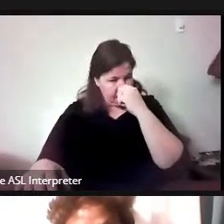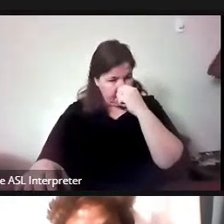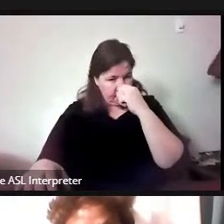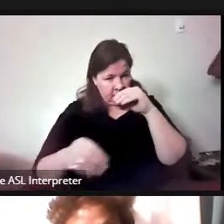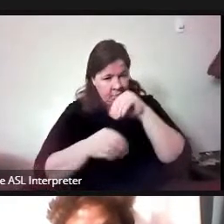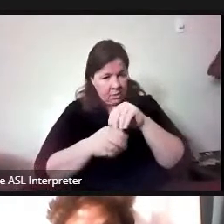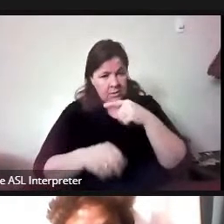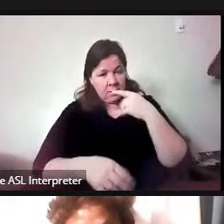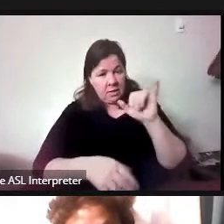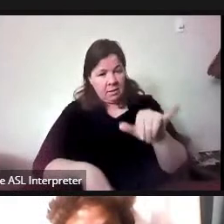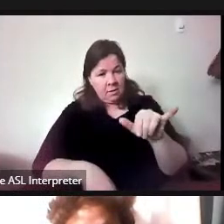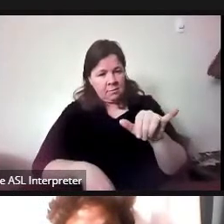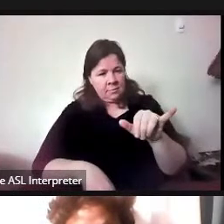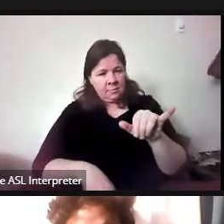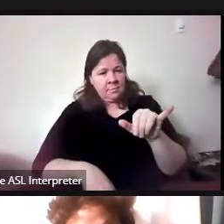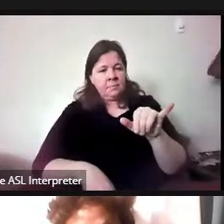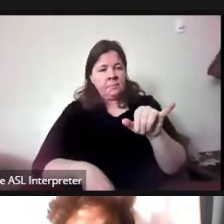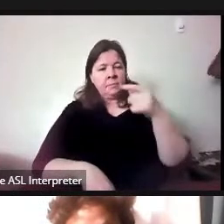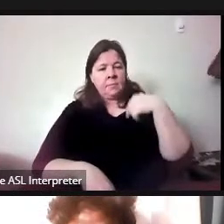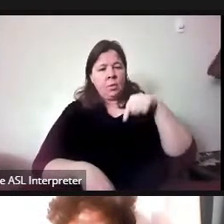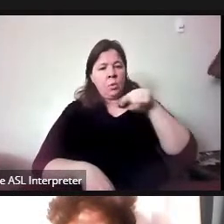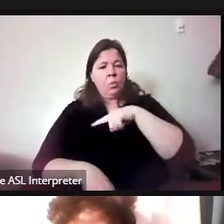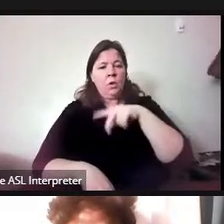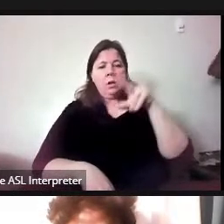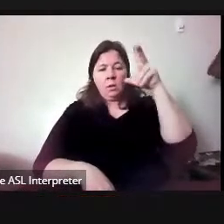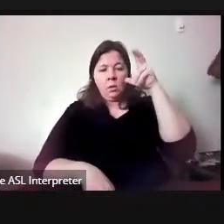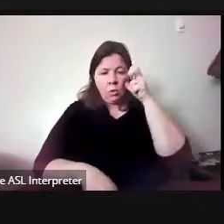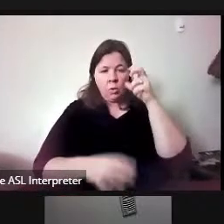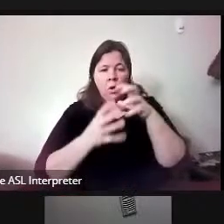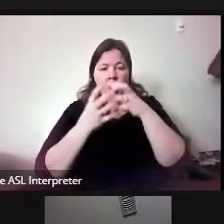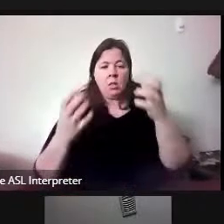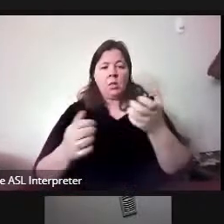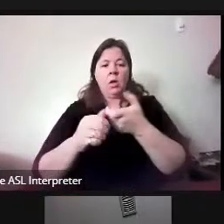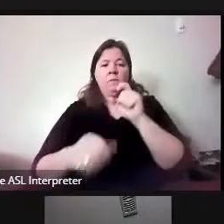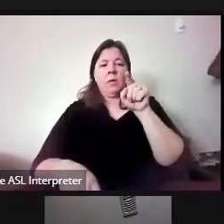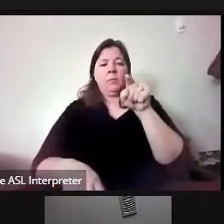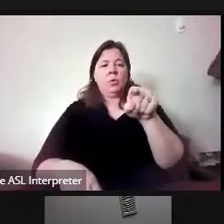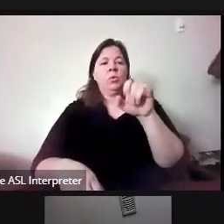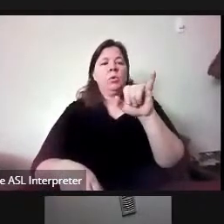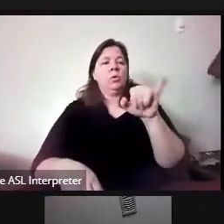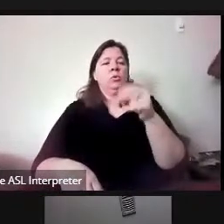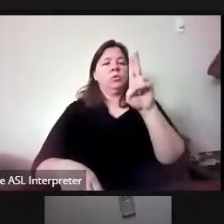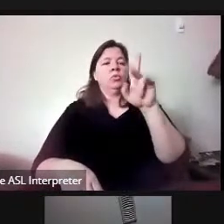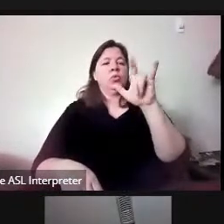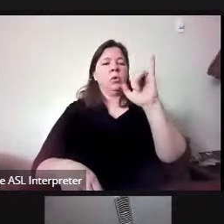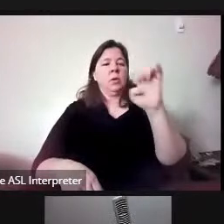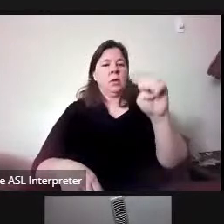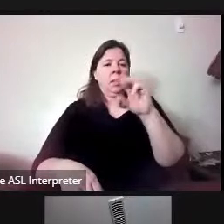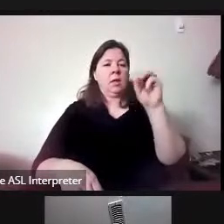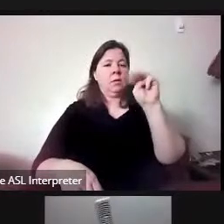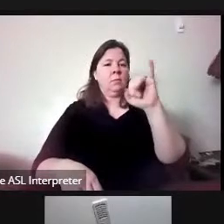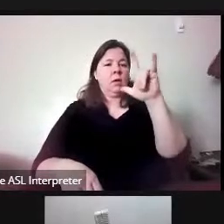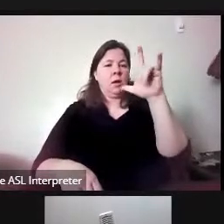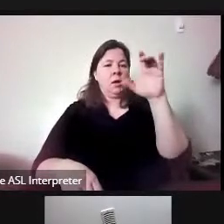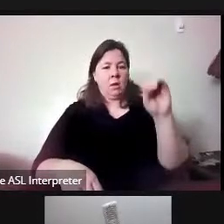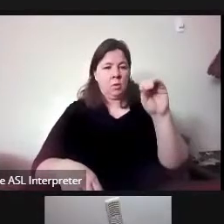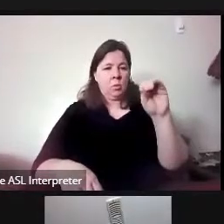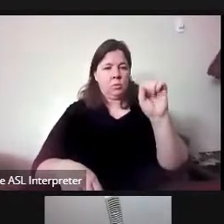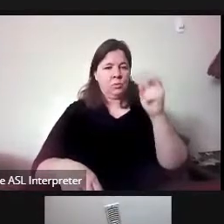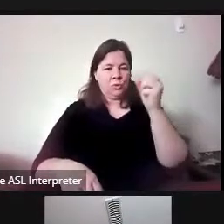in saying that, we heard a lot from you on the Julian Milo show. So if anybody wants to